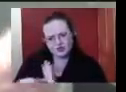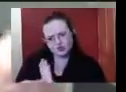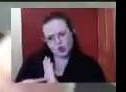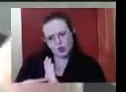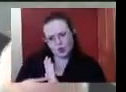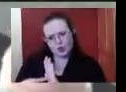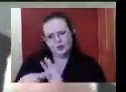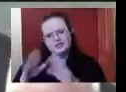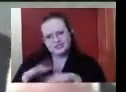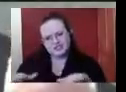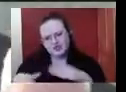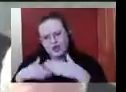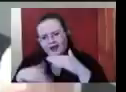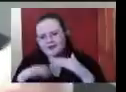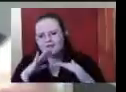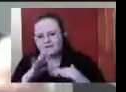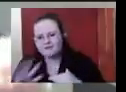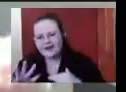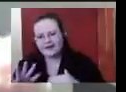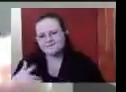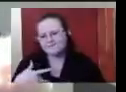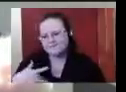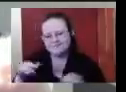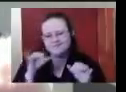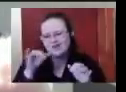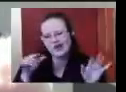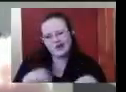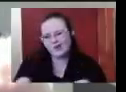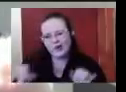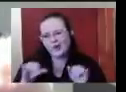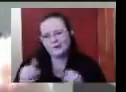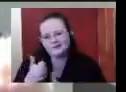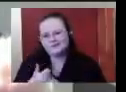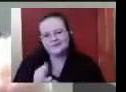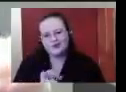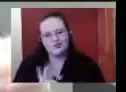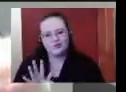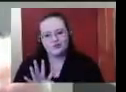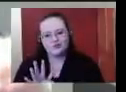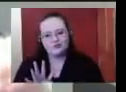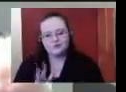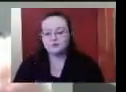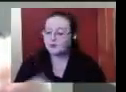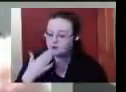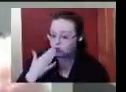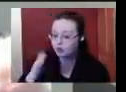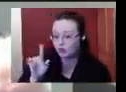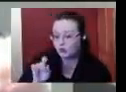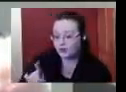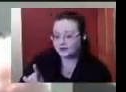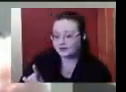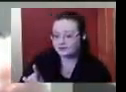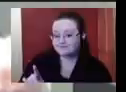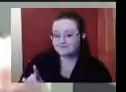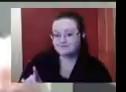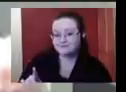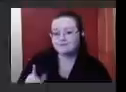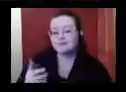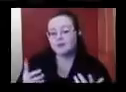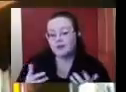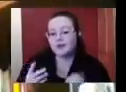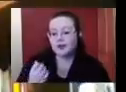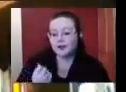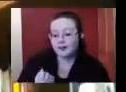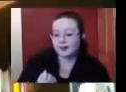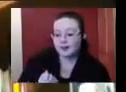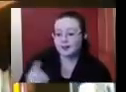to get sick? And that's a great question, Pat. And you know, last year,